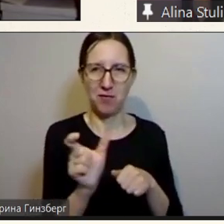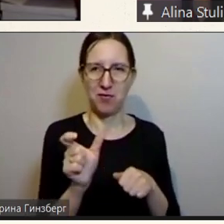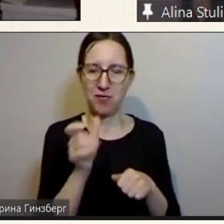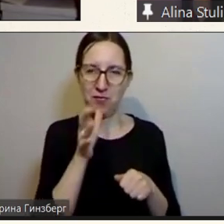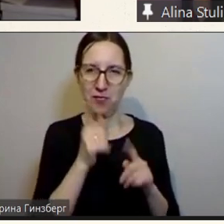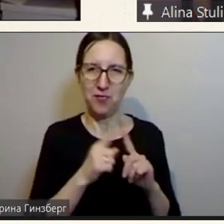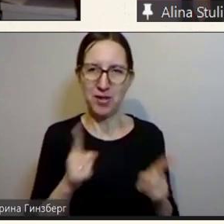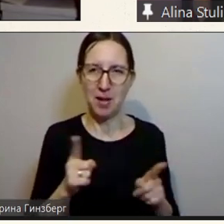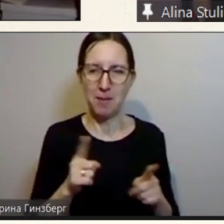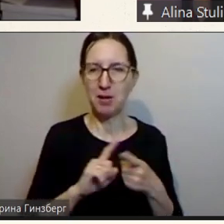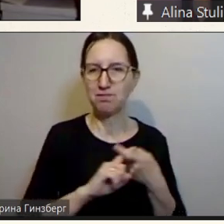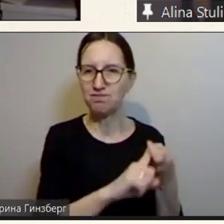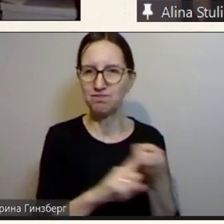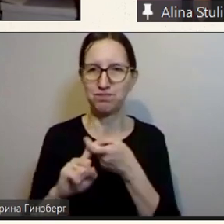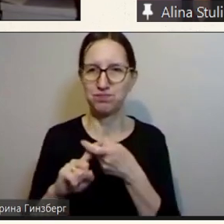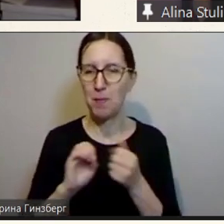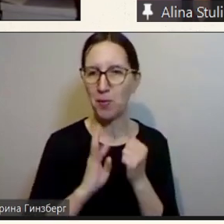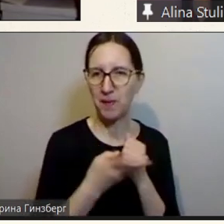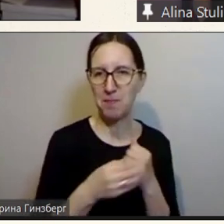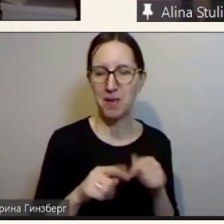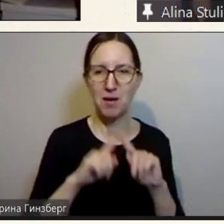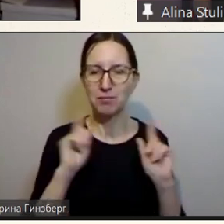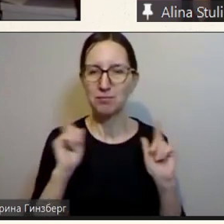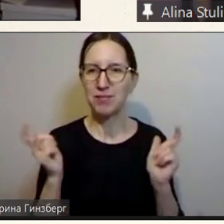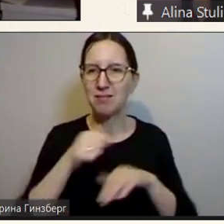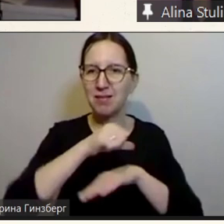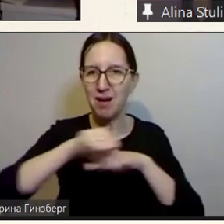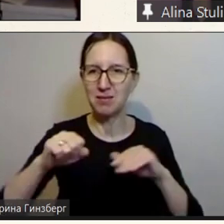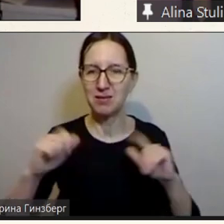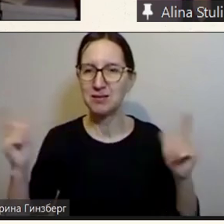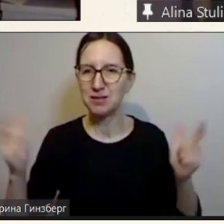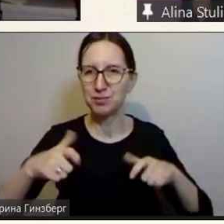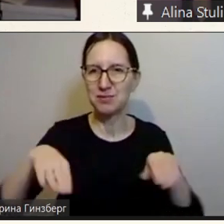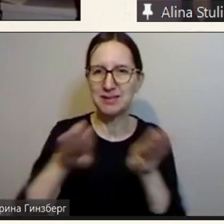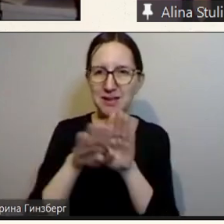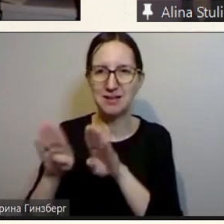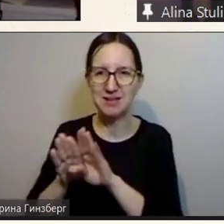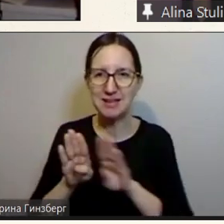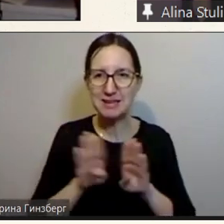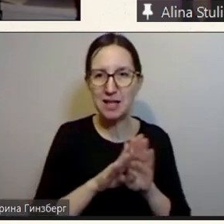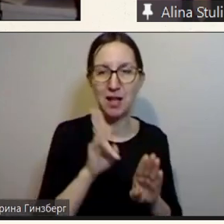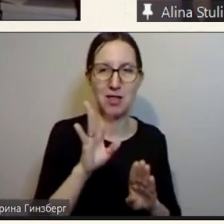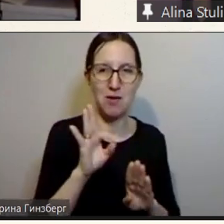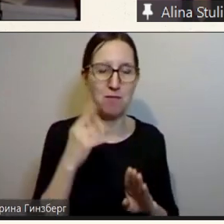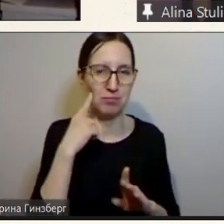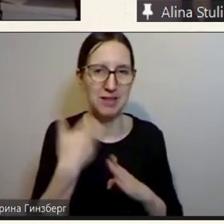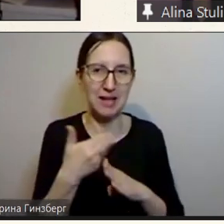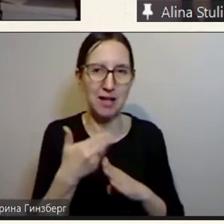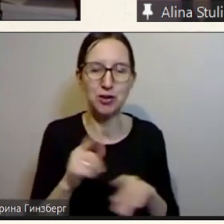the exhibition together amidst the pandemic when all the borders are shut down.